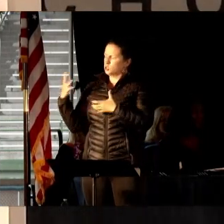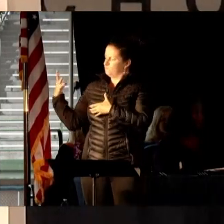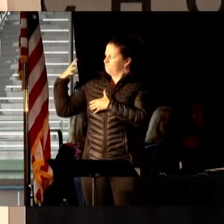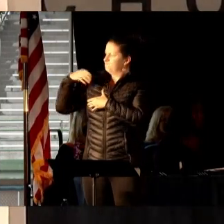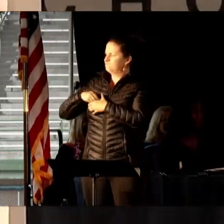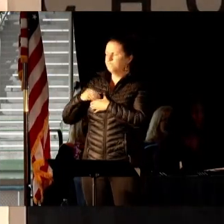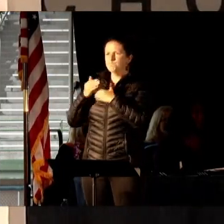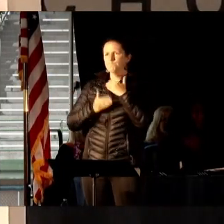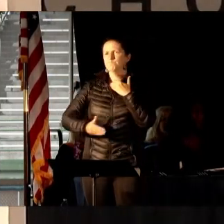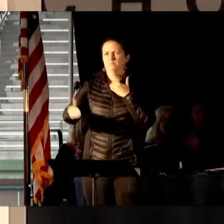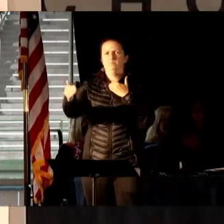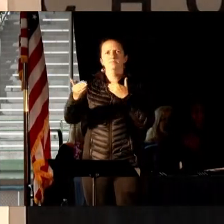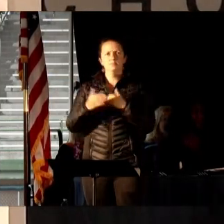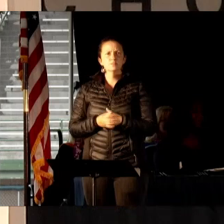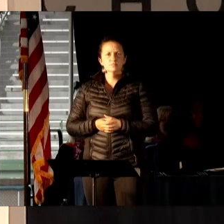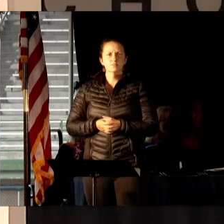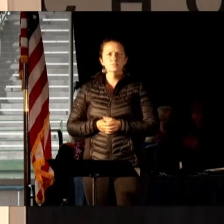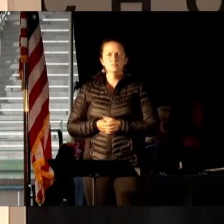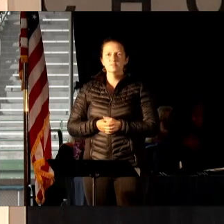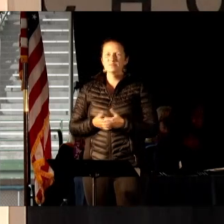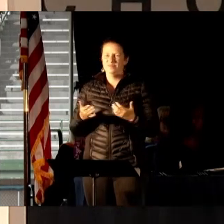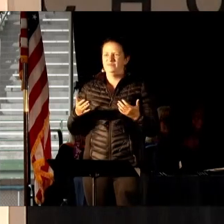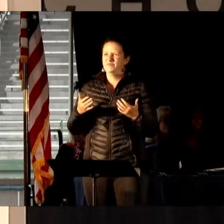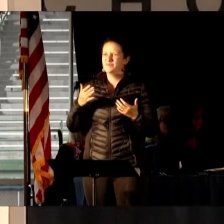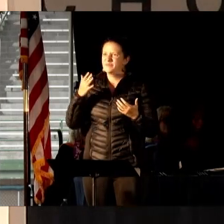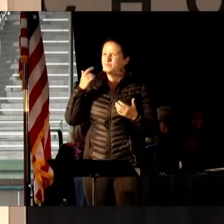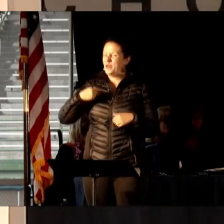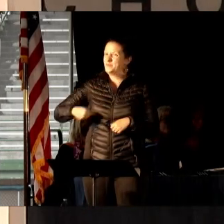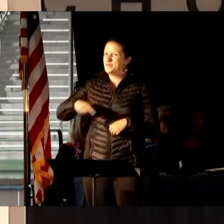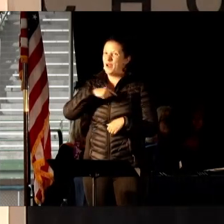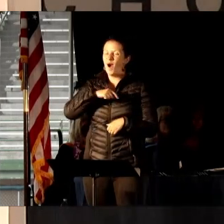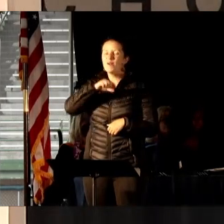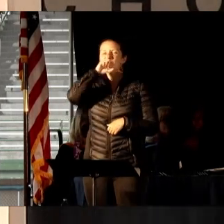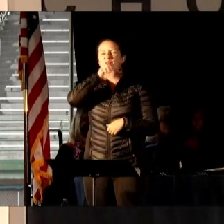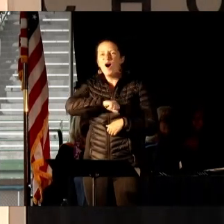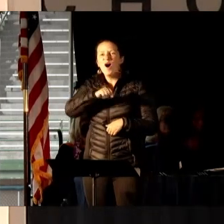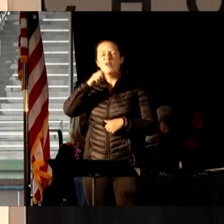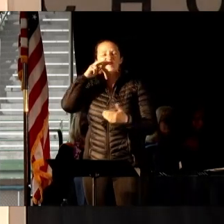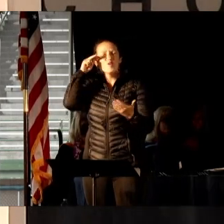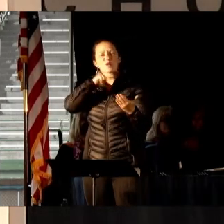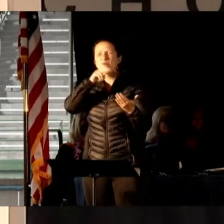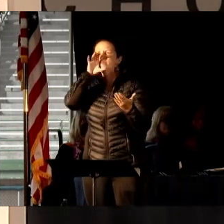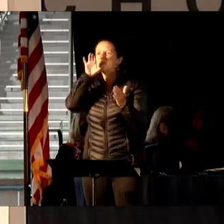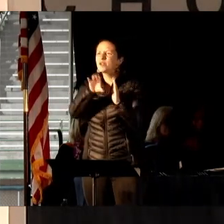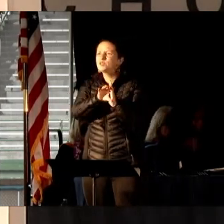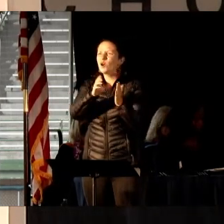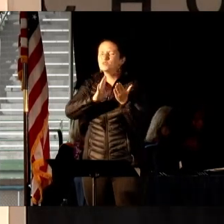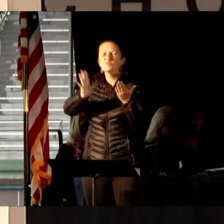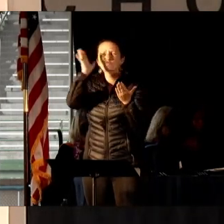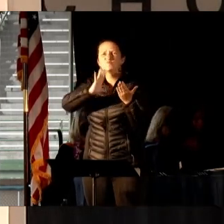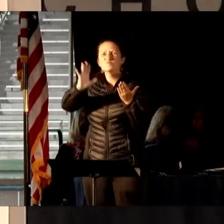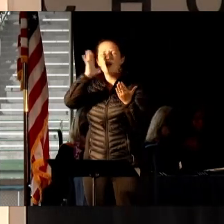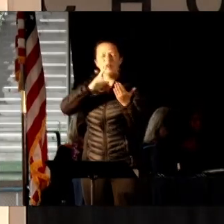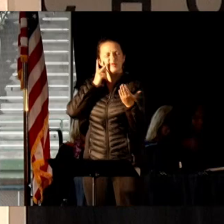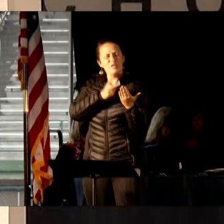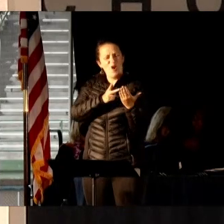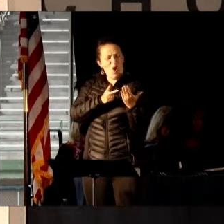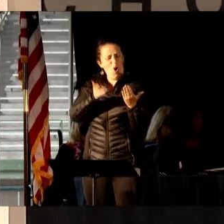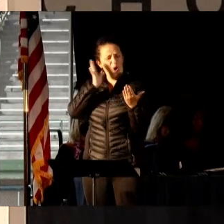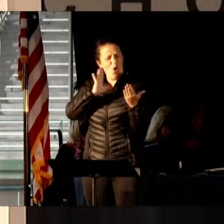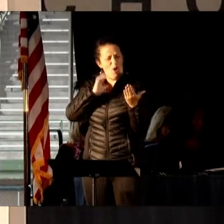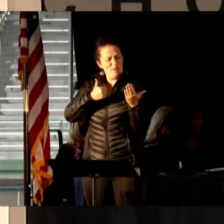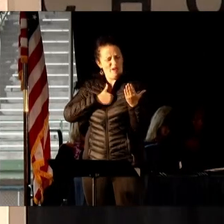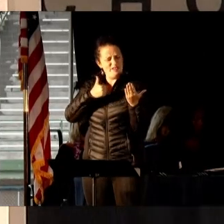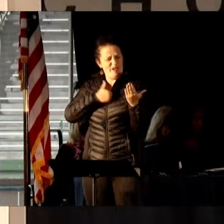why we love those old pictures of ourselves so much. We love to see what we used to be like because we don't remember